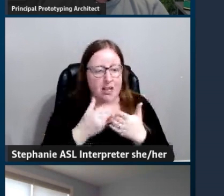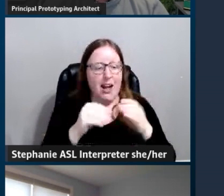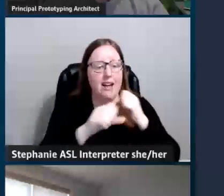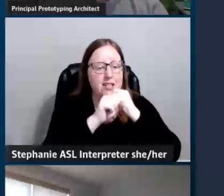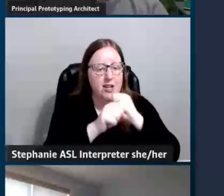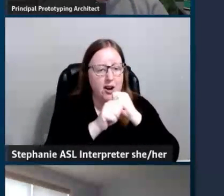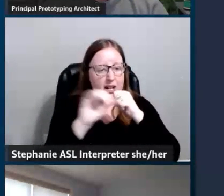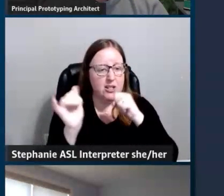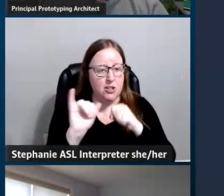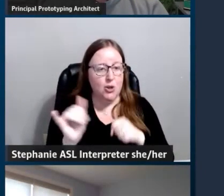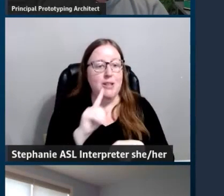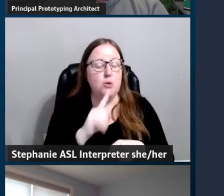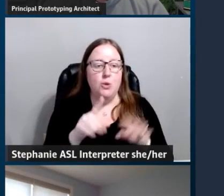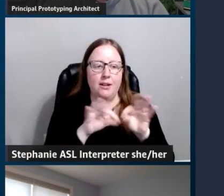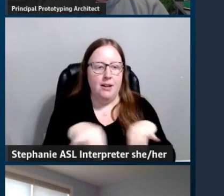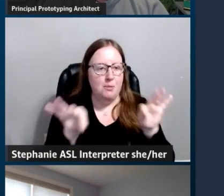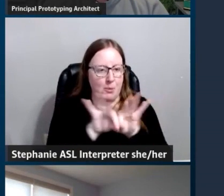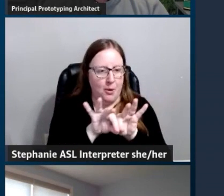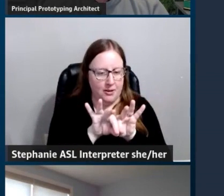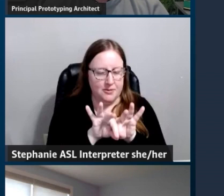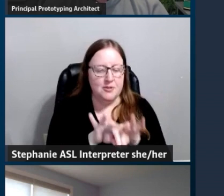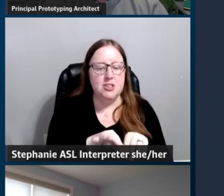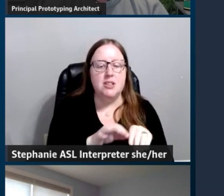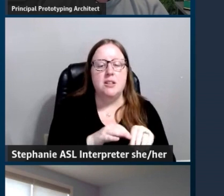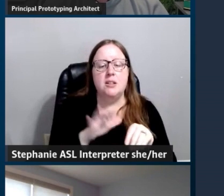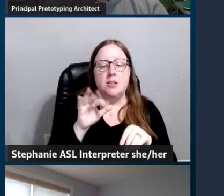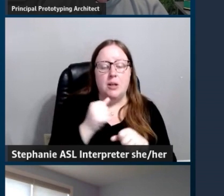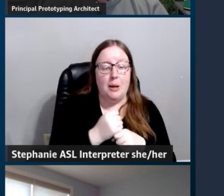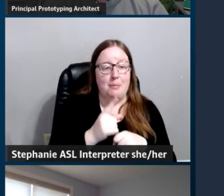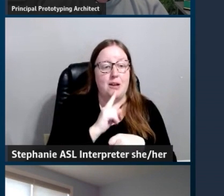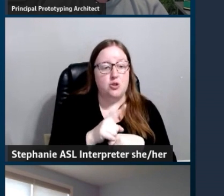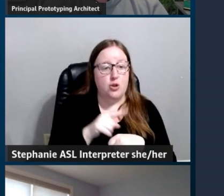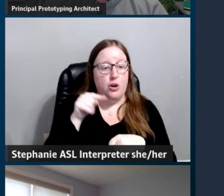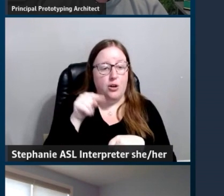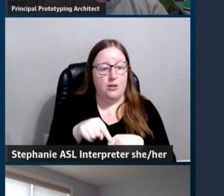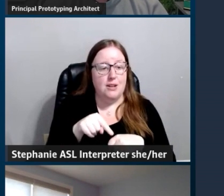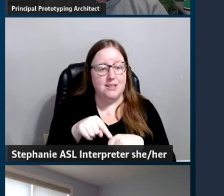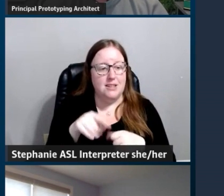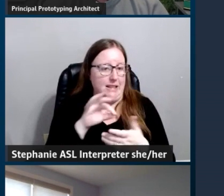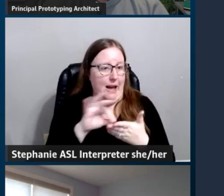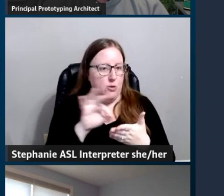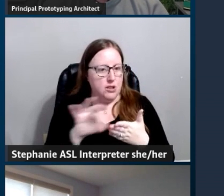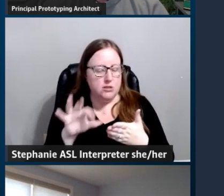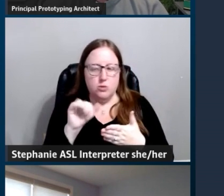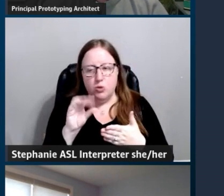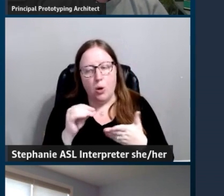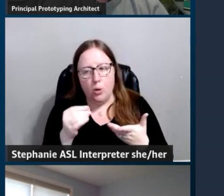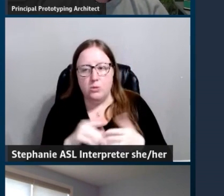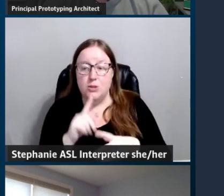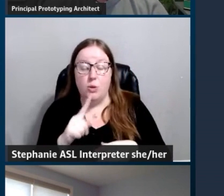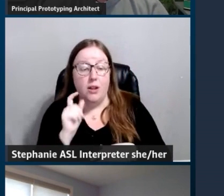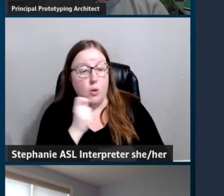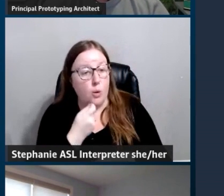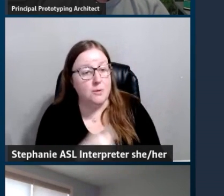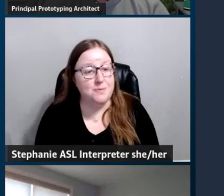it is super important toward making sure that this is accounted. So I think it's really cool.